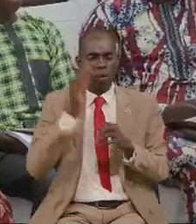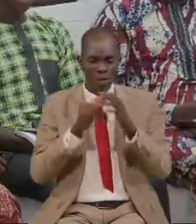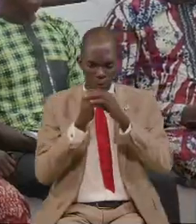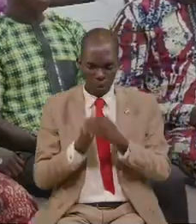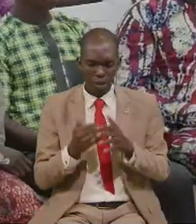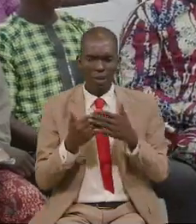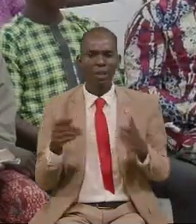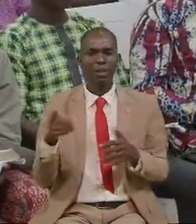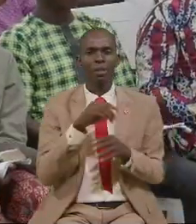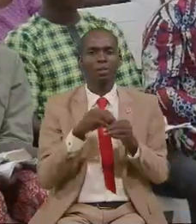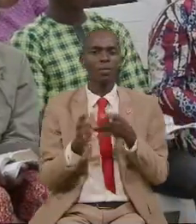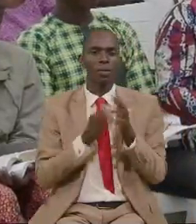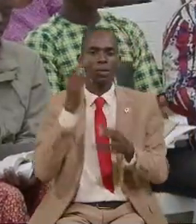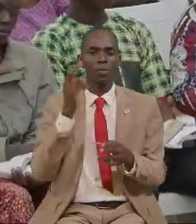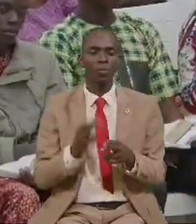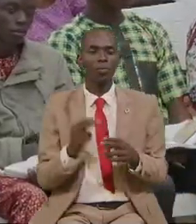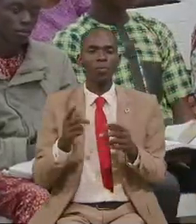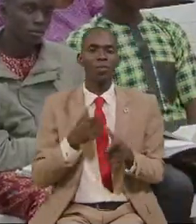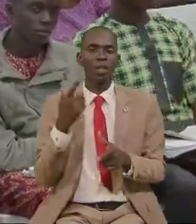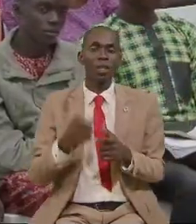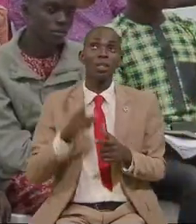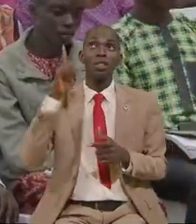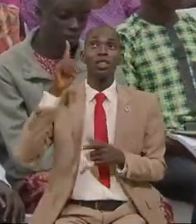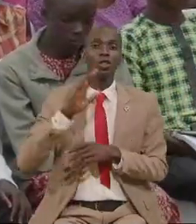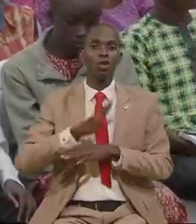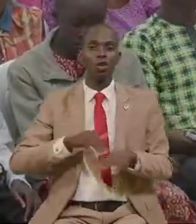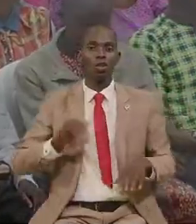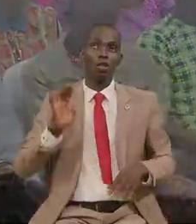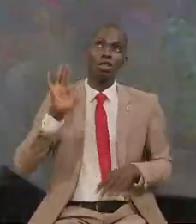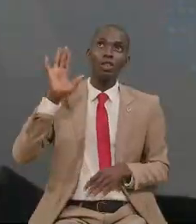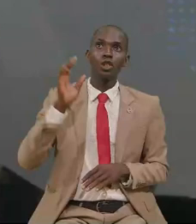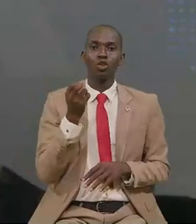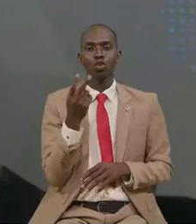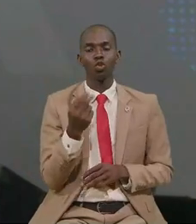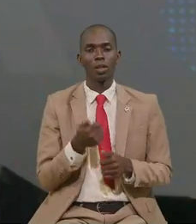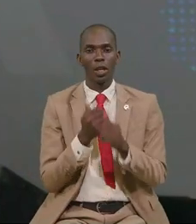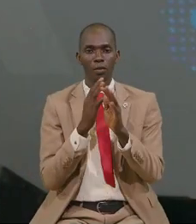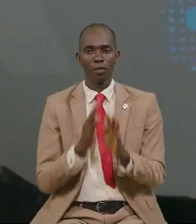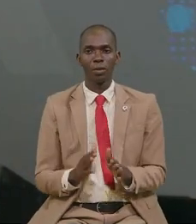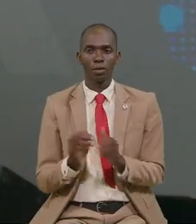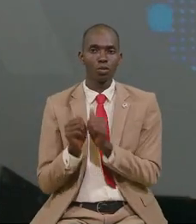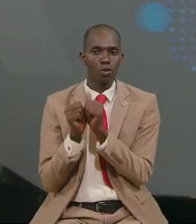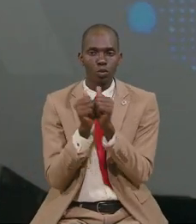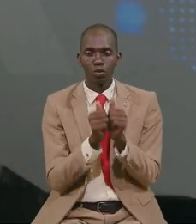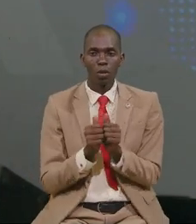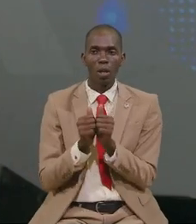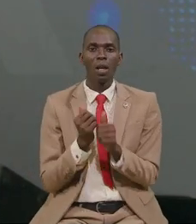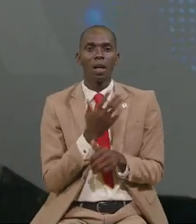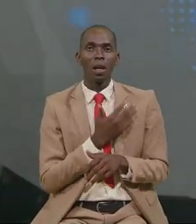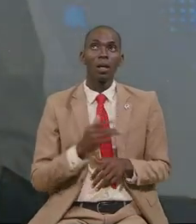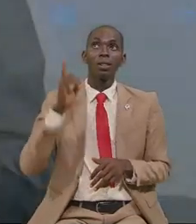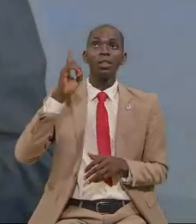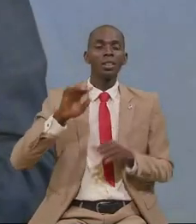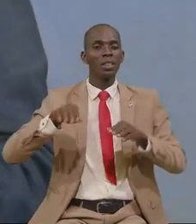name. Then he called his 12 disciples together, and he gave